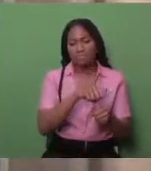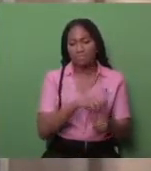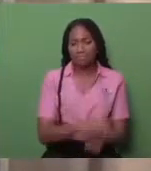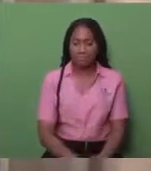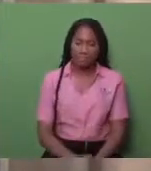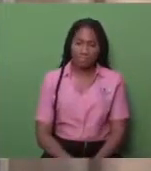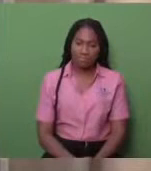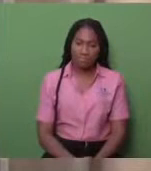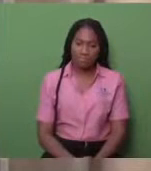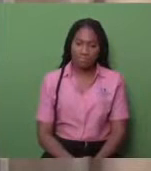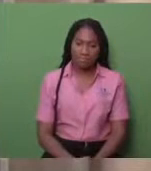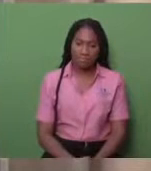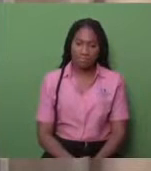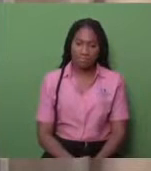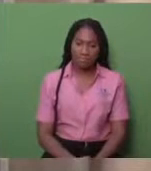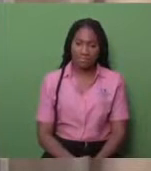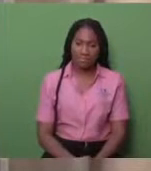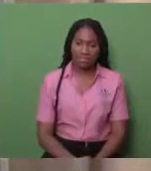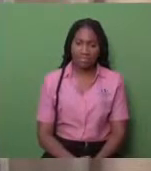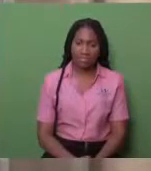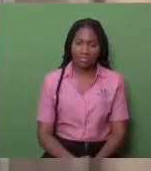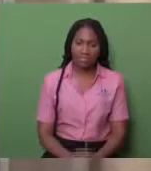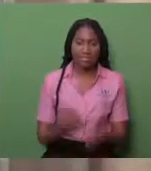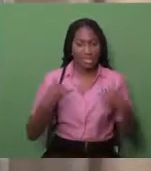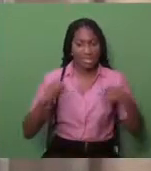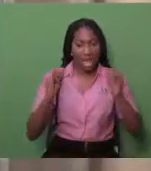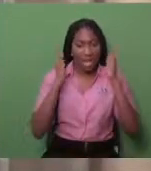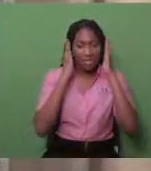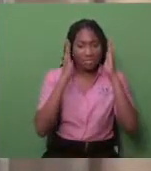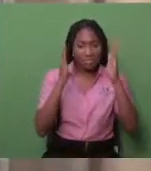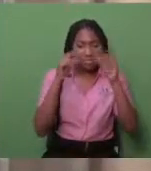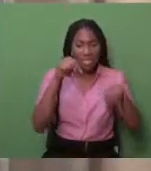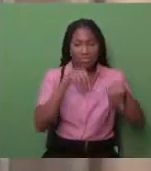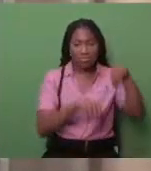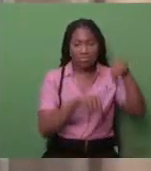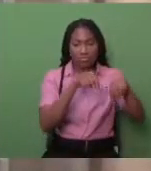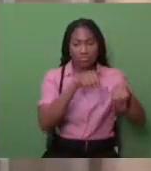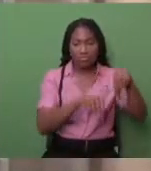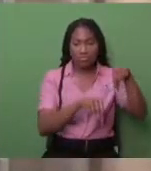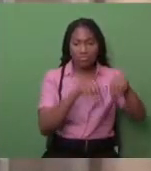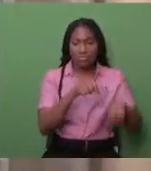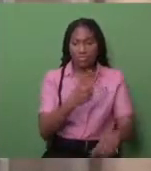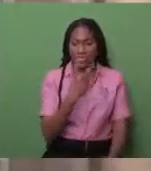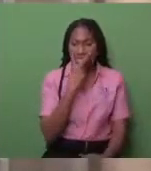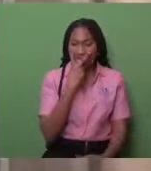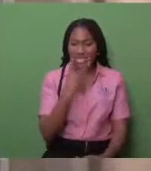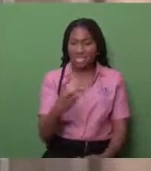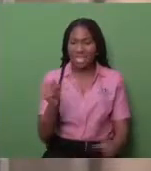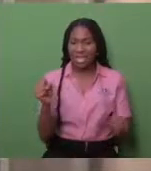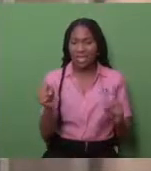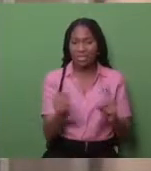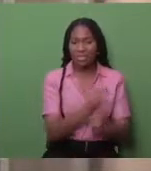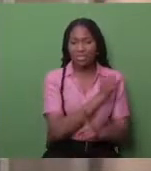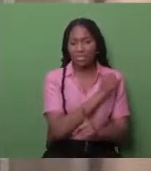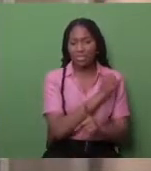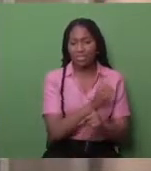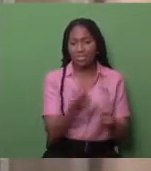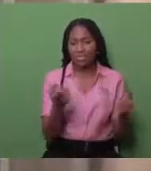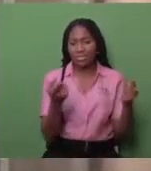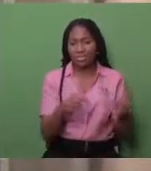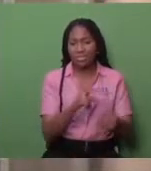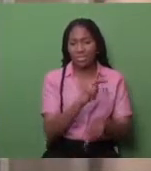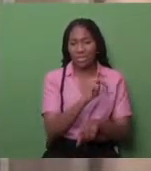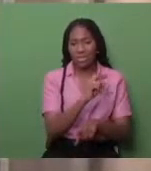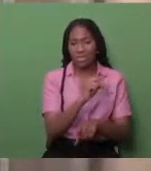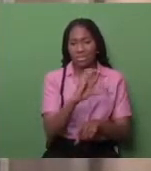Still on the energy sector, we have seen the abuse of the NGC. This is, we've